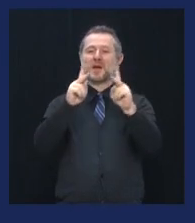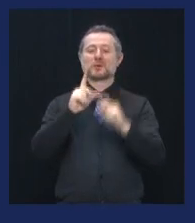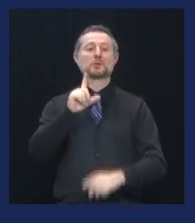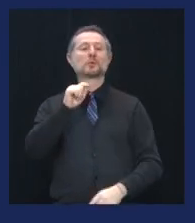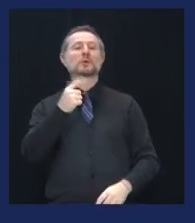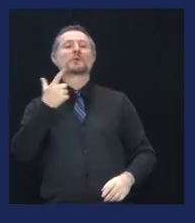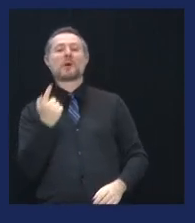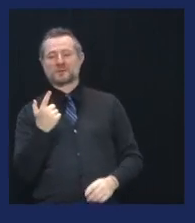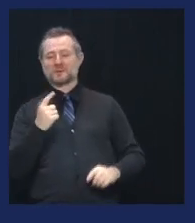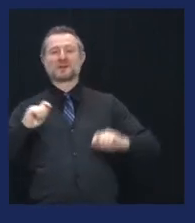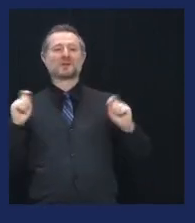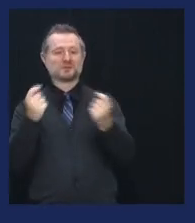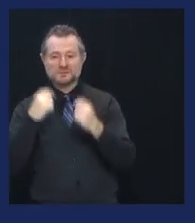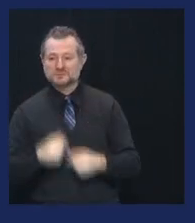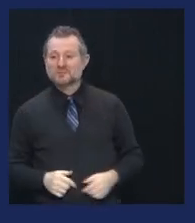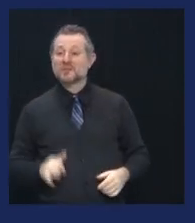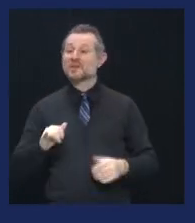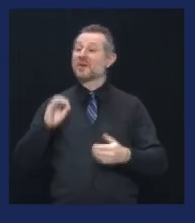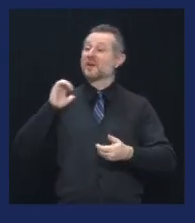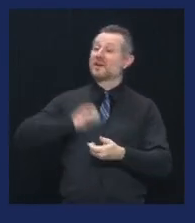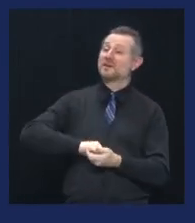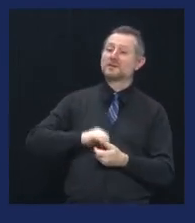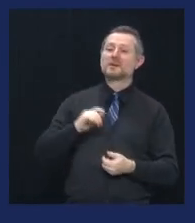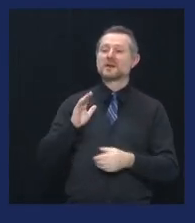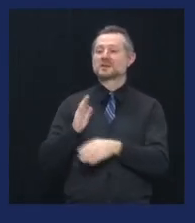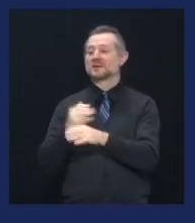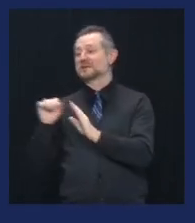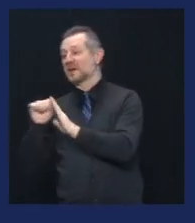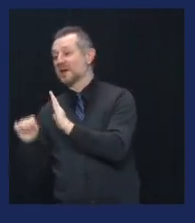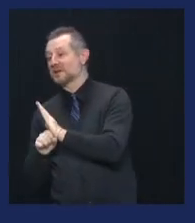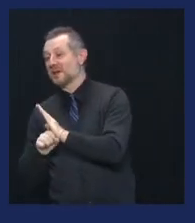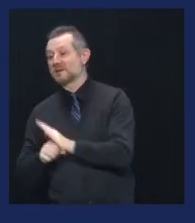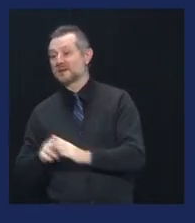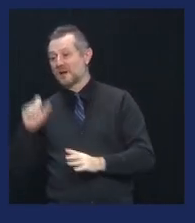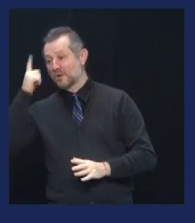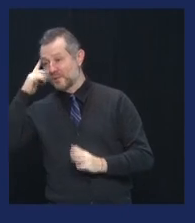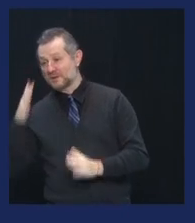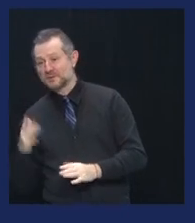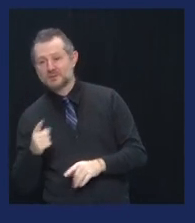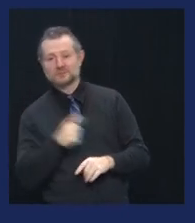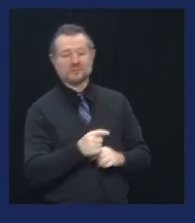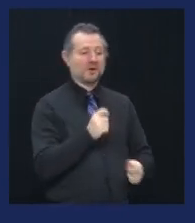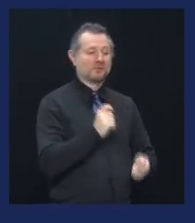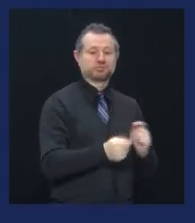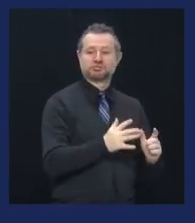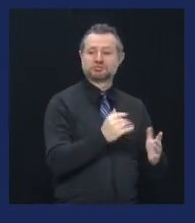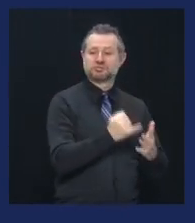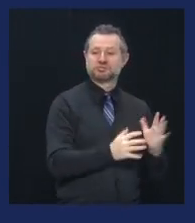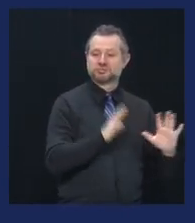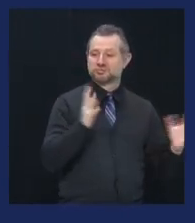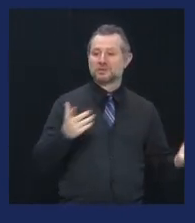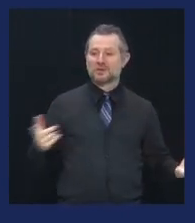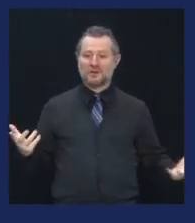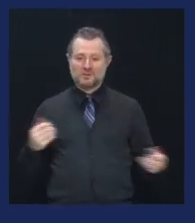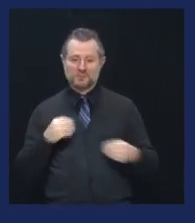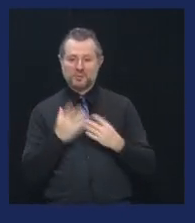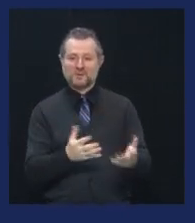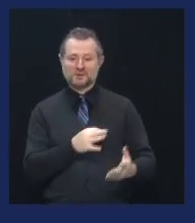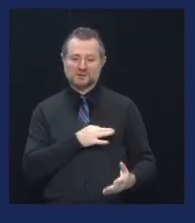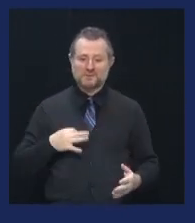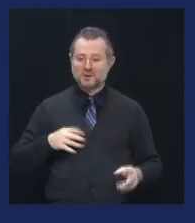will be a joint effort between the state and the philanthropic partners. New York State will provide staffing, support, marketing, and access